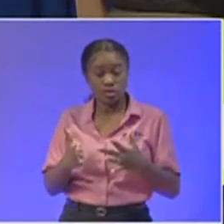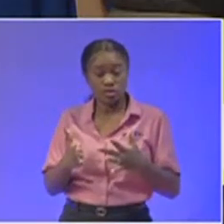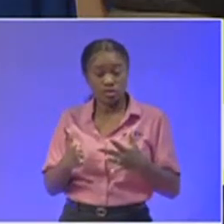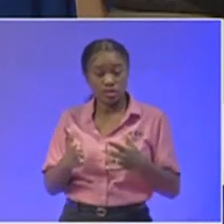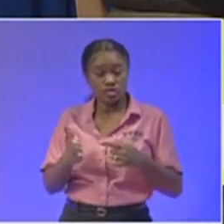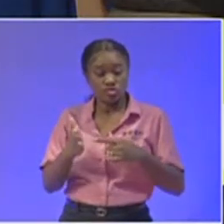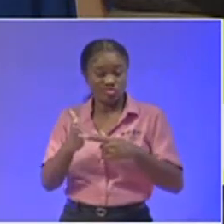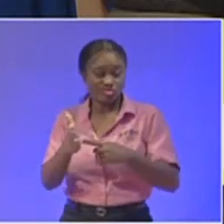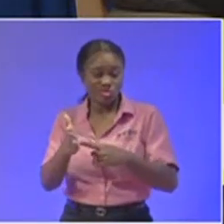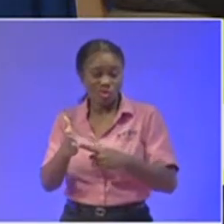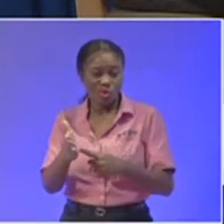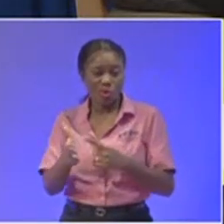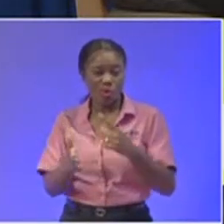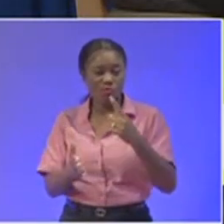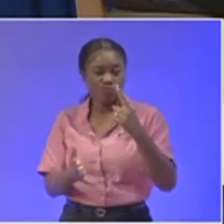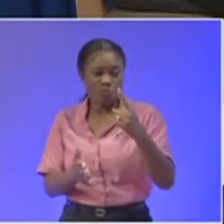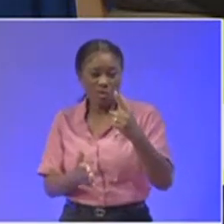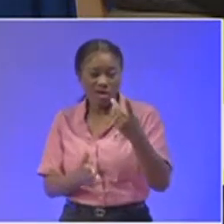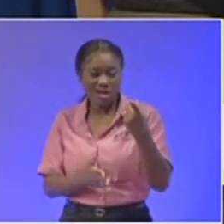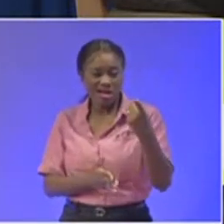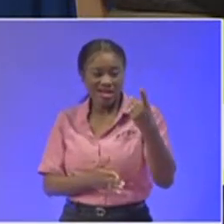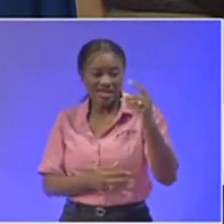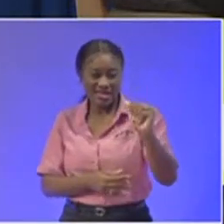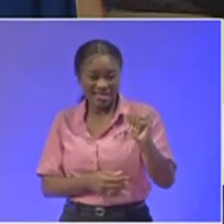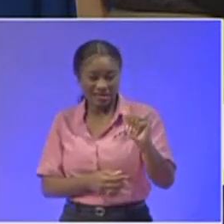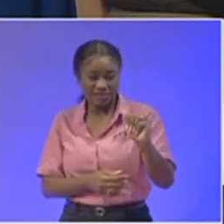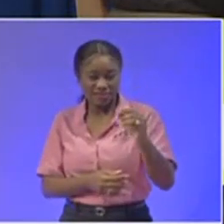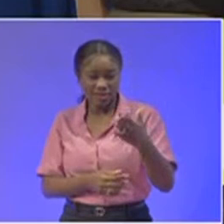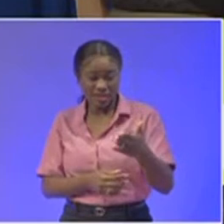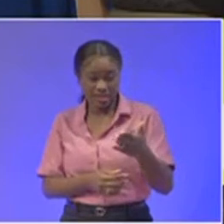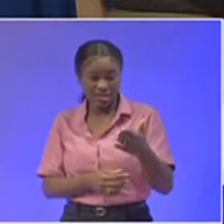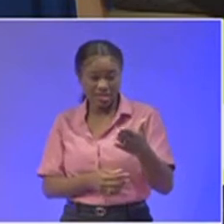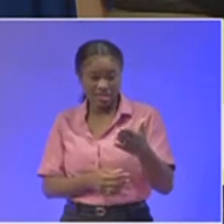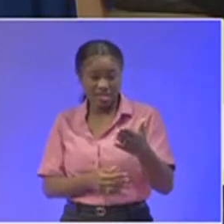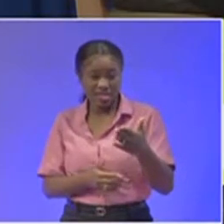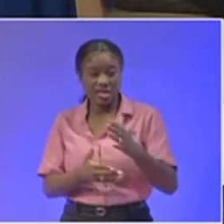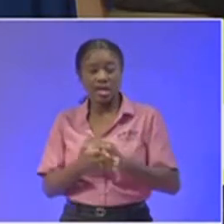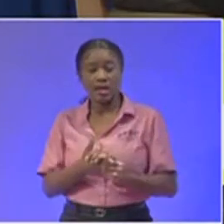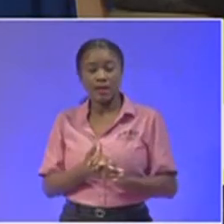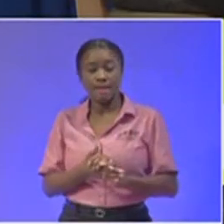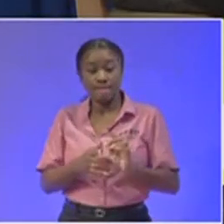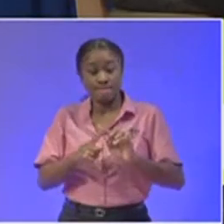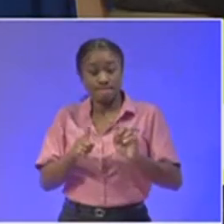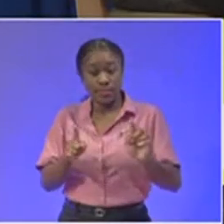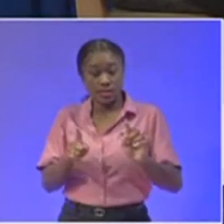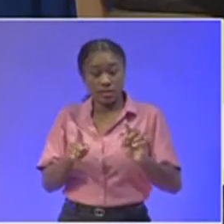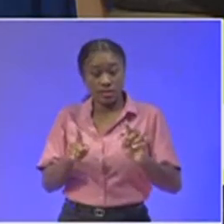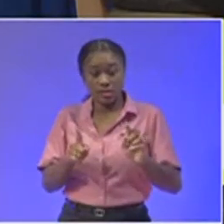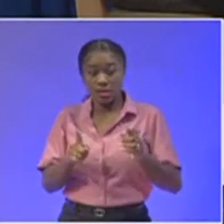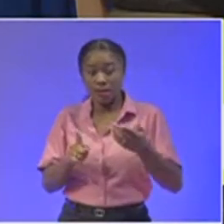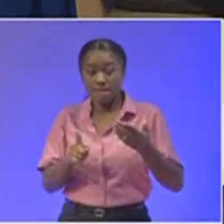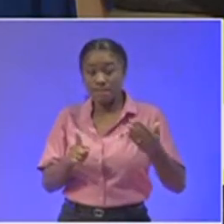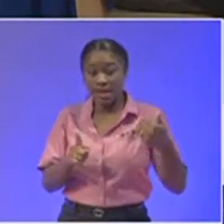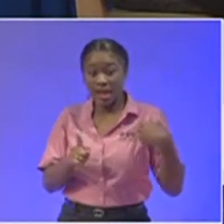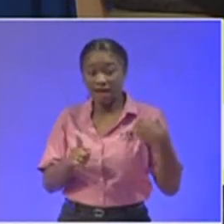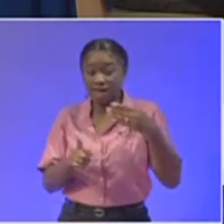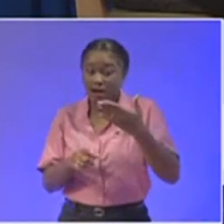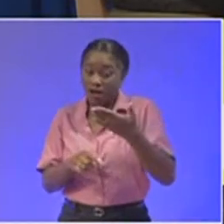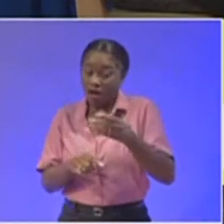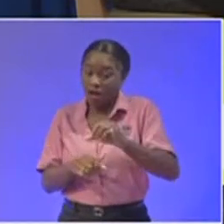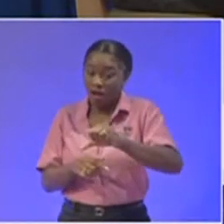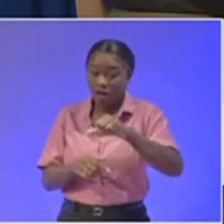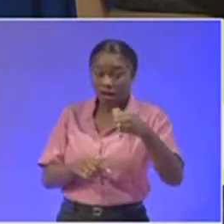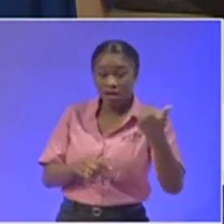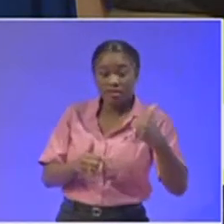with symptoms of something that is deep-rooted and pervasive within the entire situation that they're living in. And they're just coming to school and they're saying, okay,